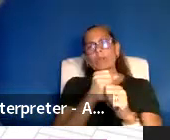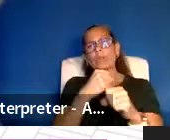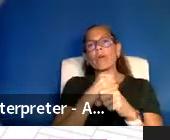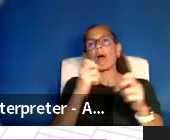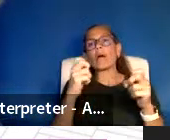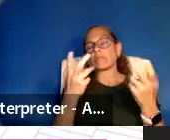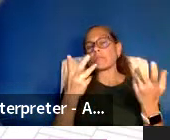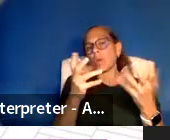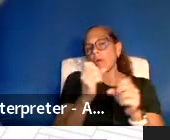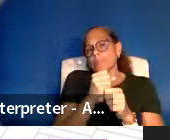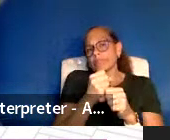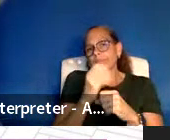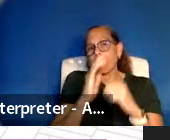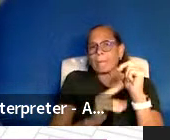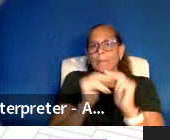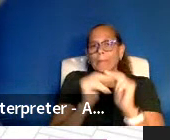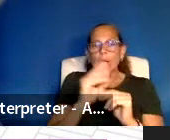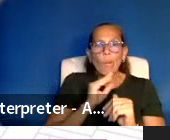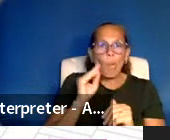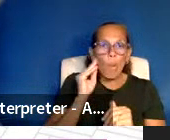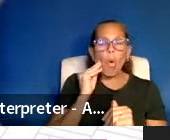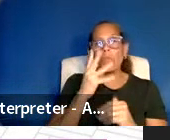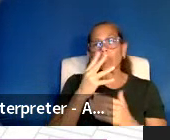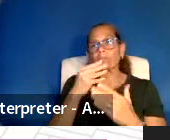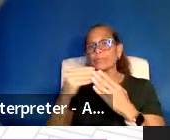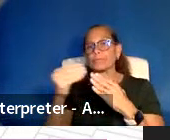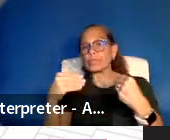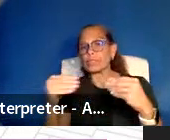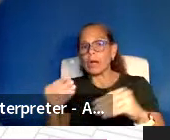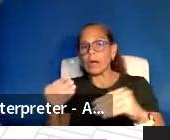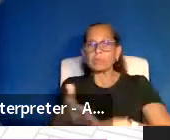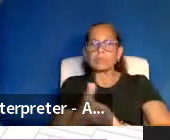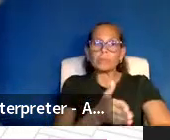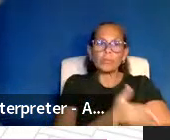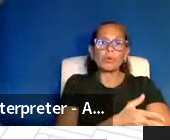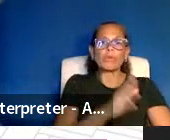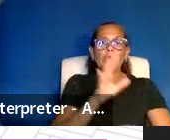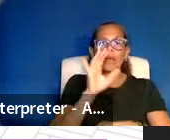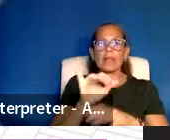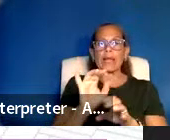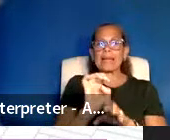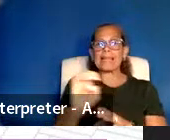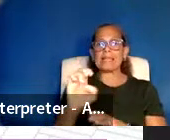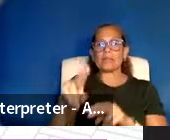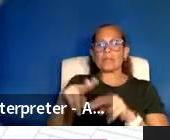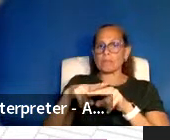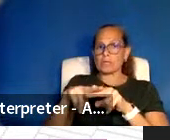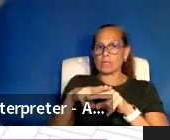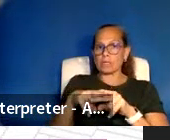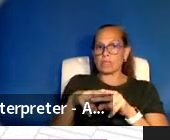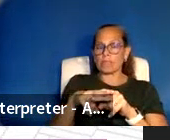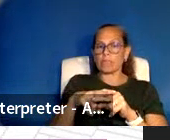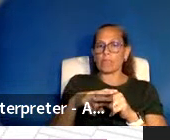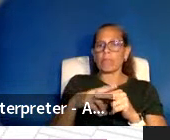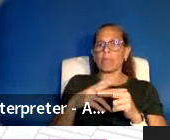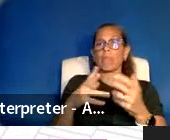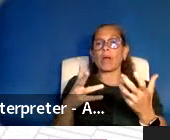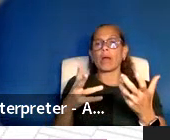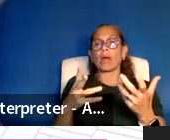for new homes and retail and to really improve this pedestrian corridor east of the station, as well as to step